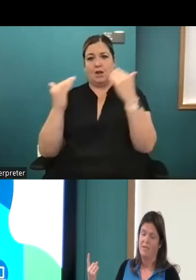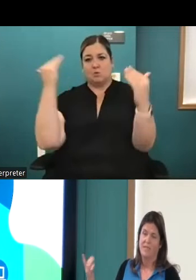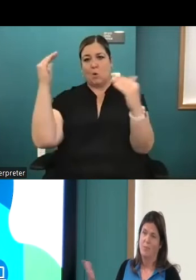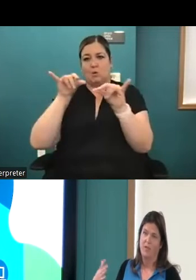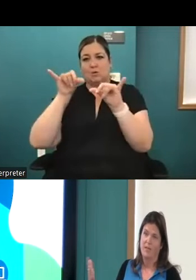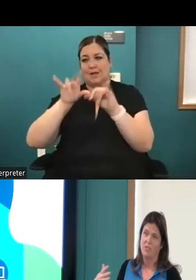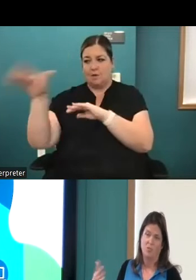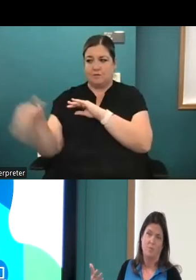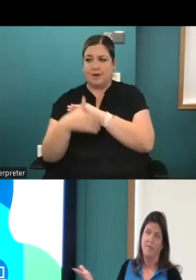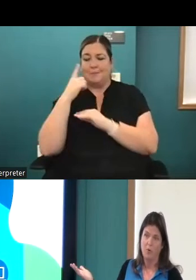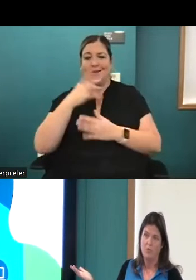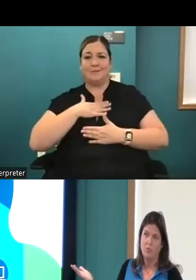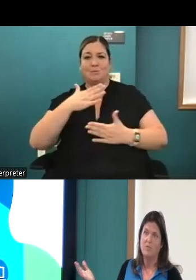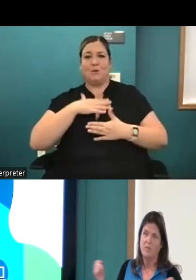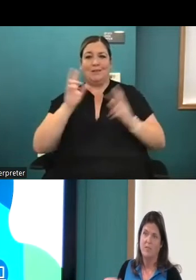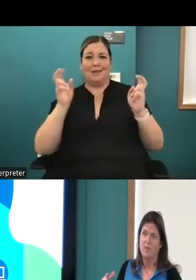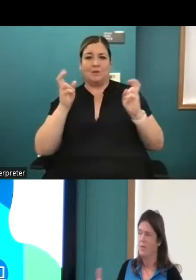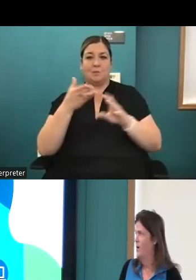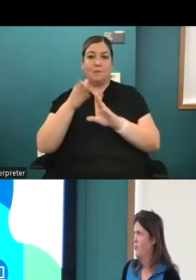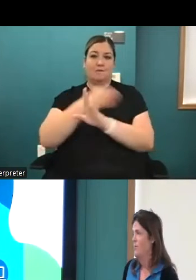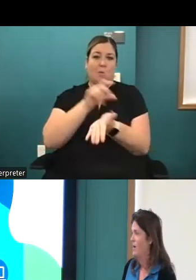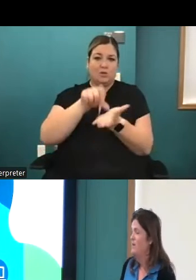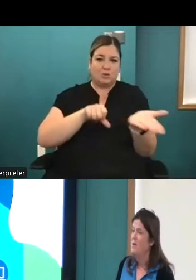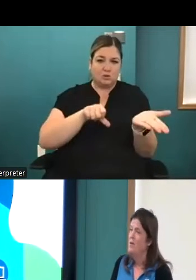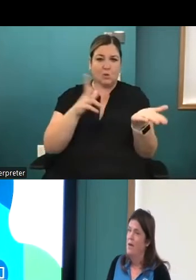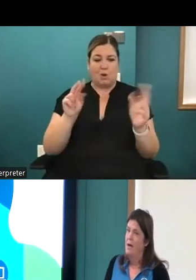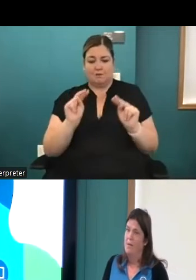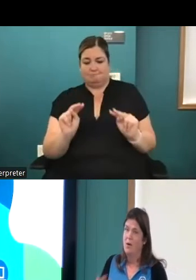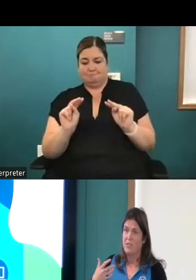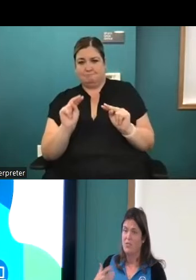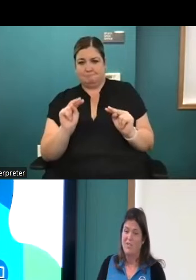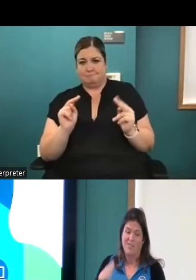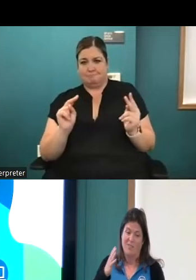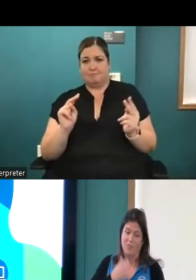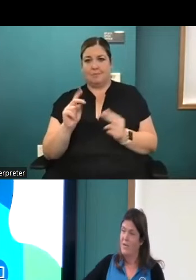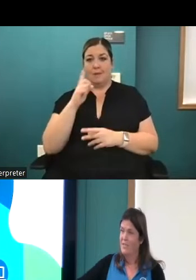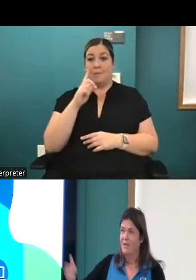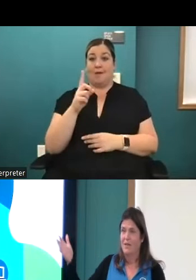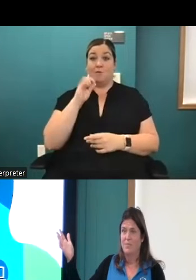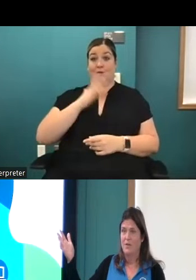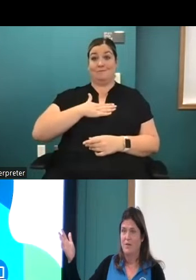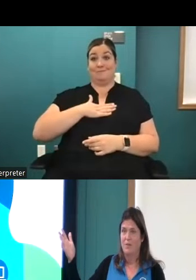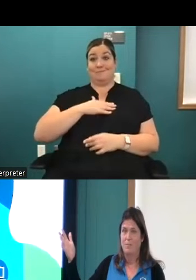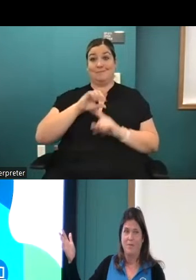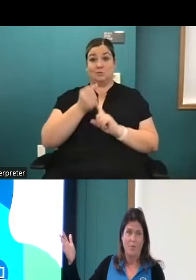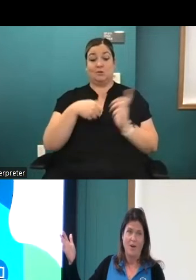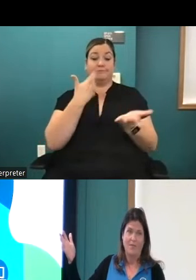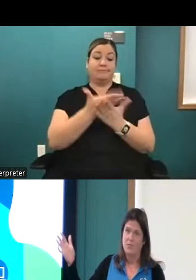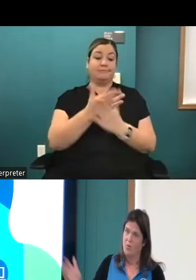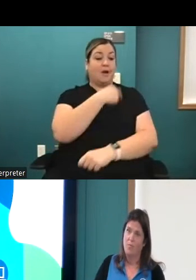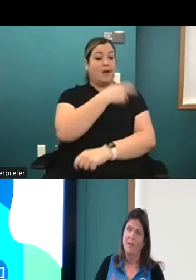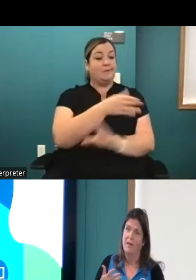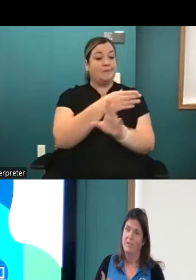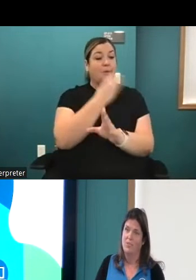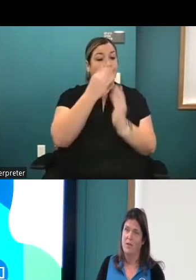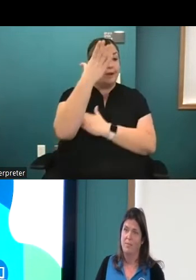overnight because he had breathing issues before surgery, so they just wanted to monitor him. But in our situation, it was we got to the hospital before breakfast,